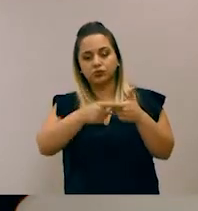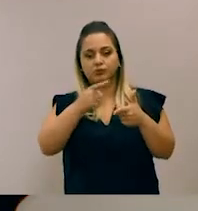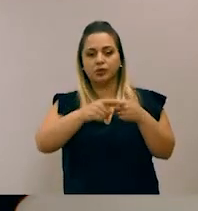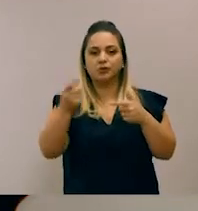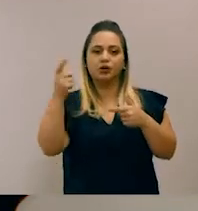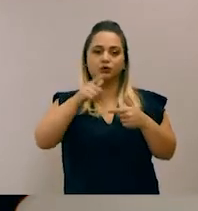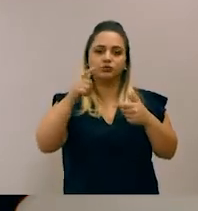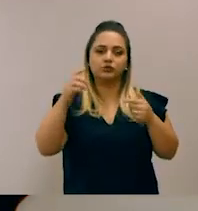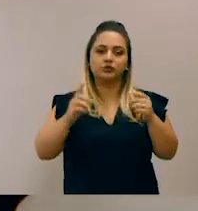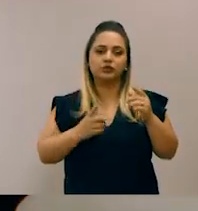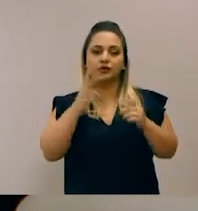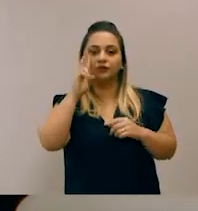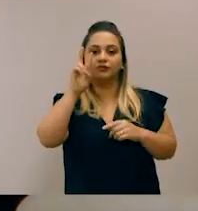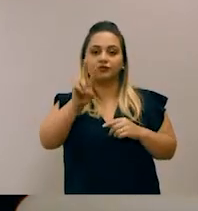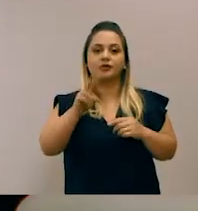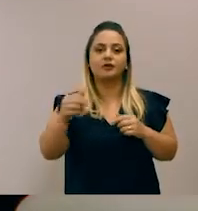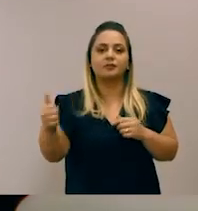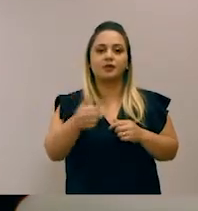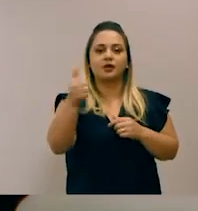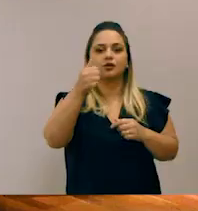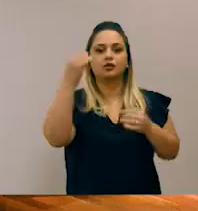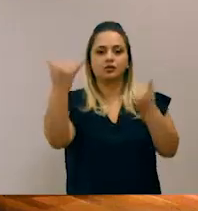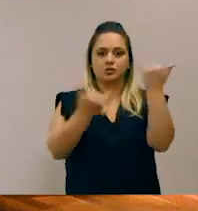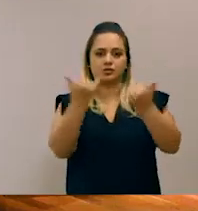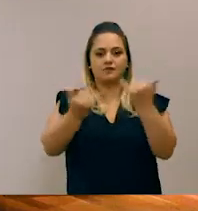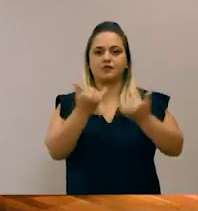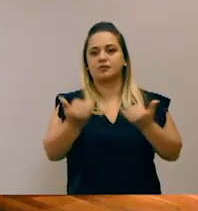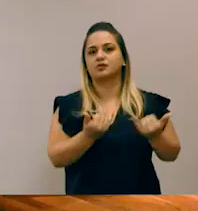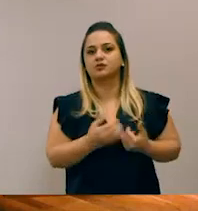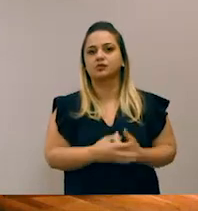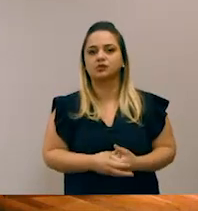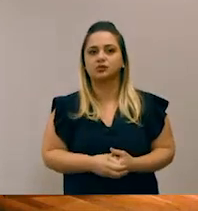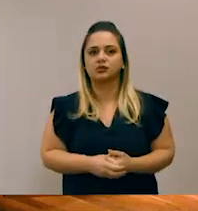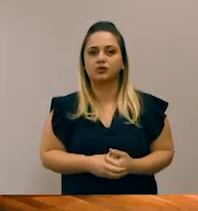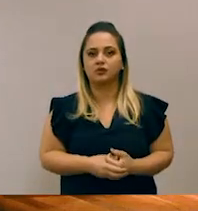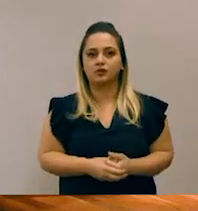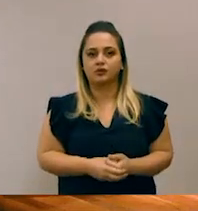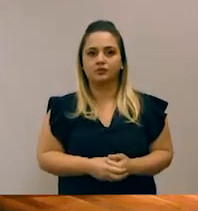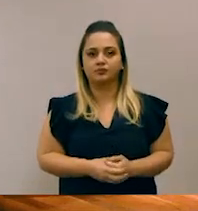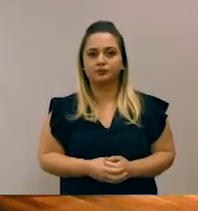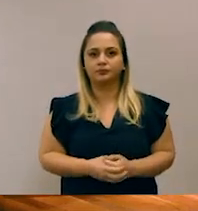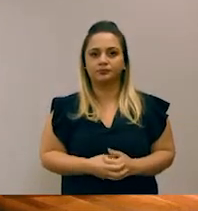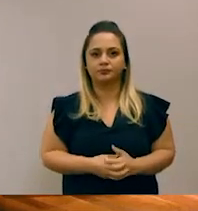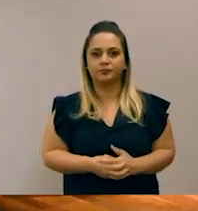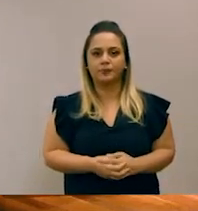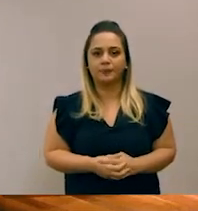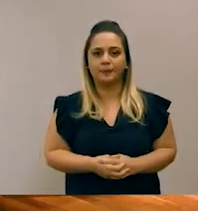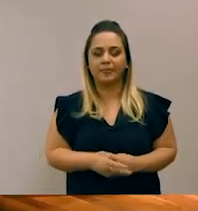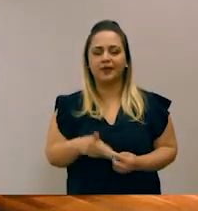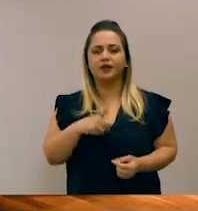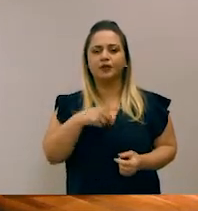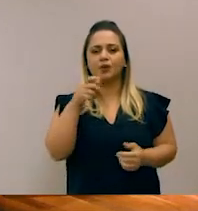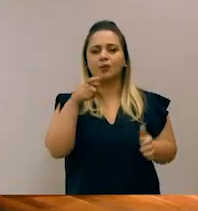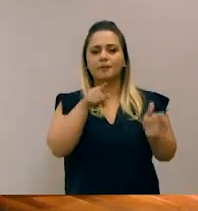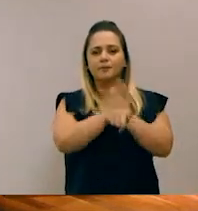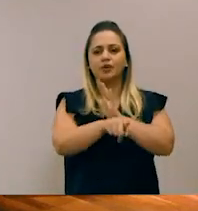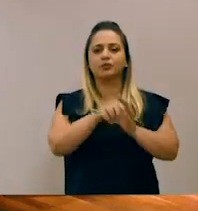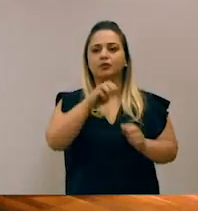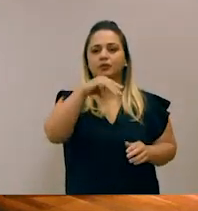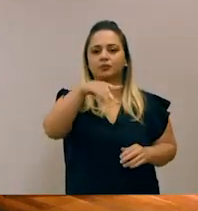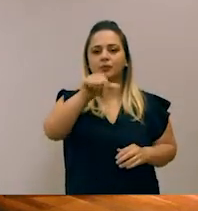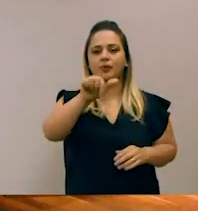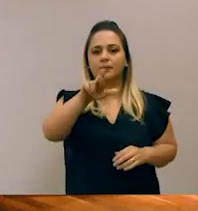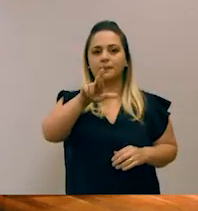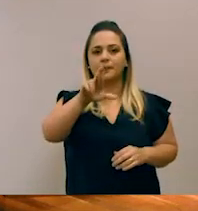we can gather this information. I have a question to